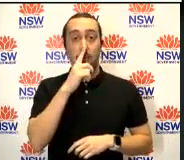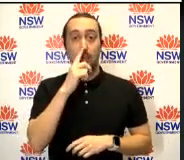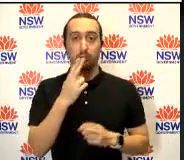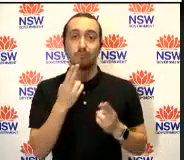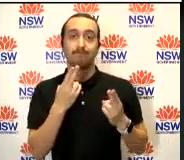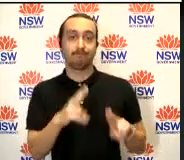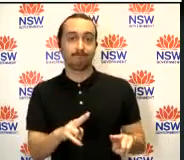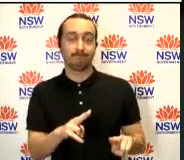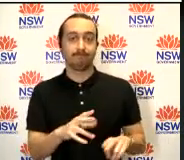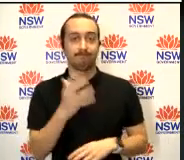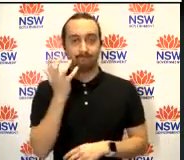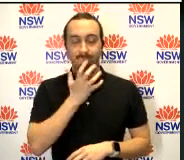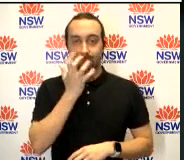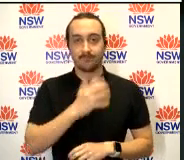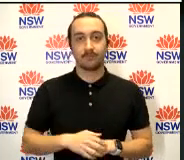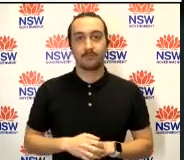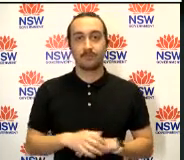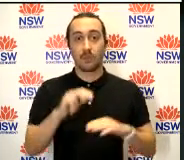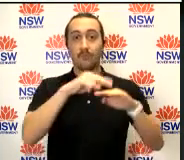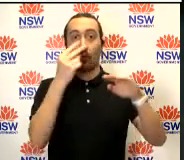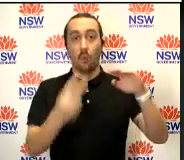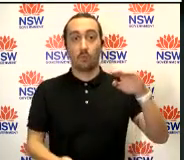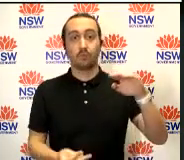the main contributing factor.